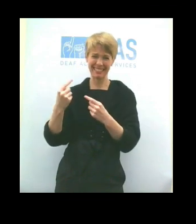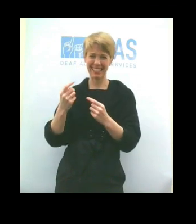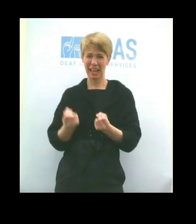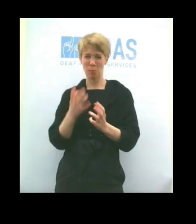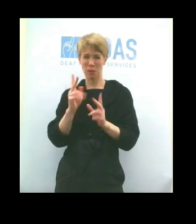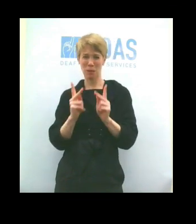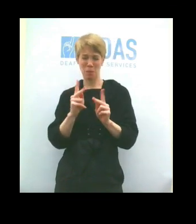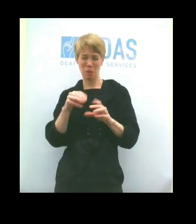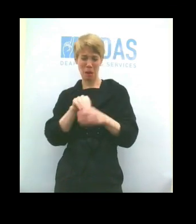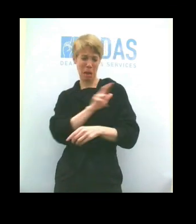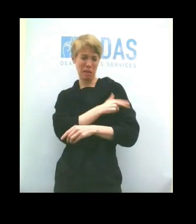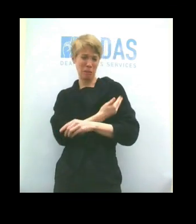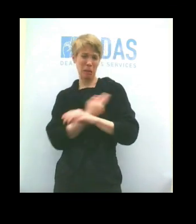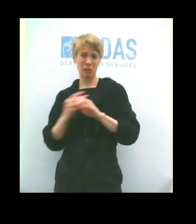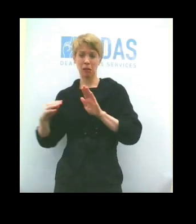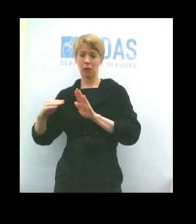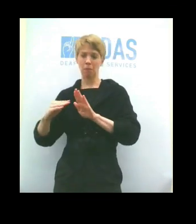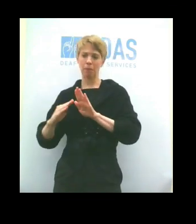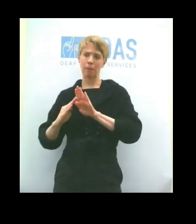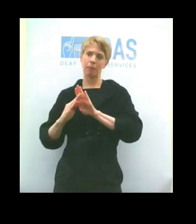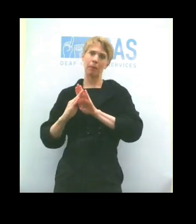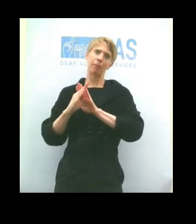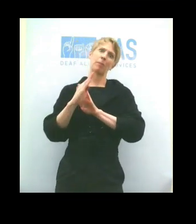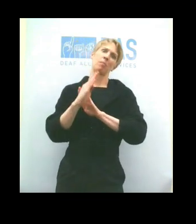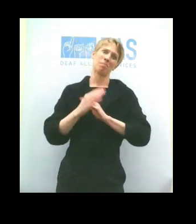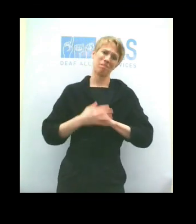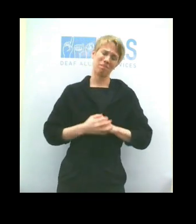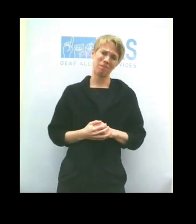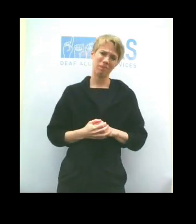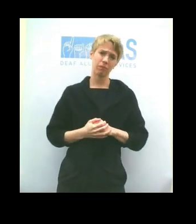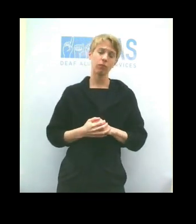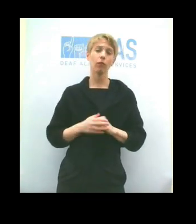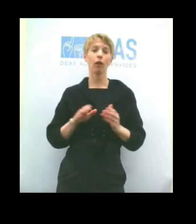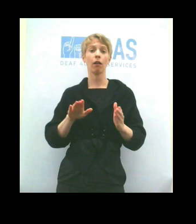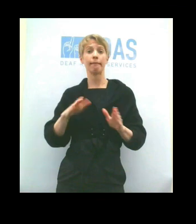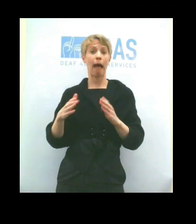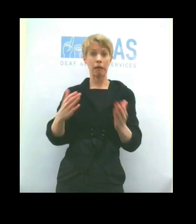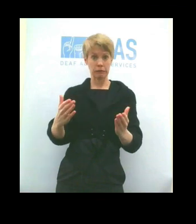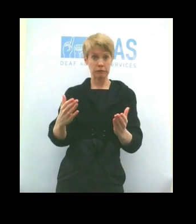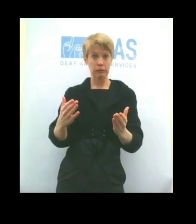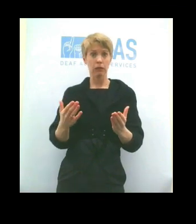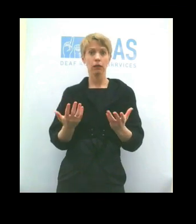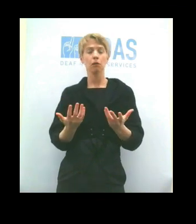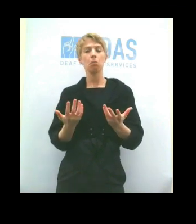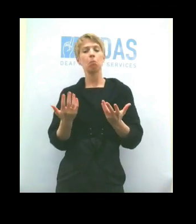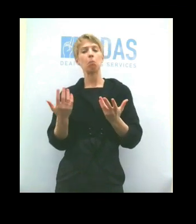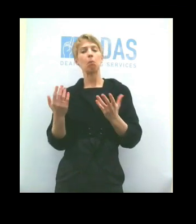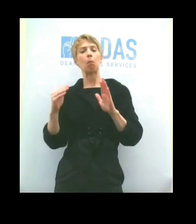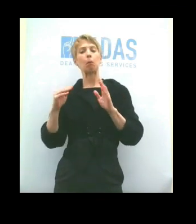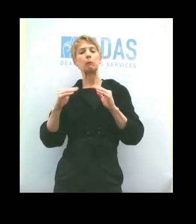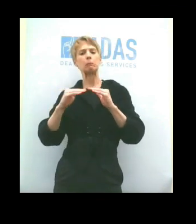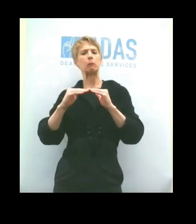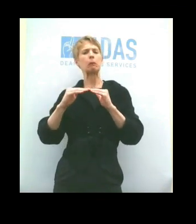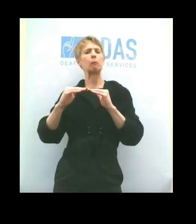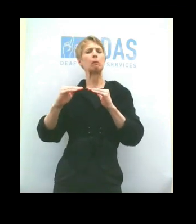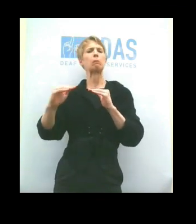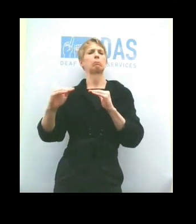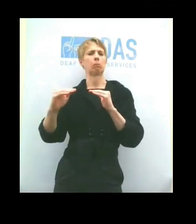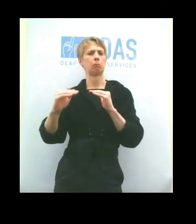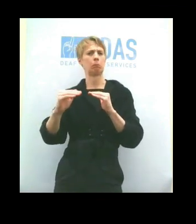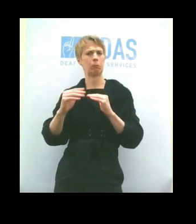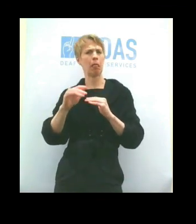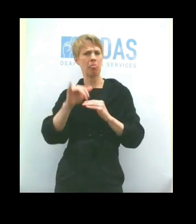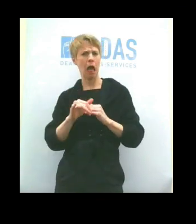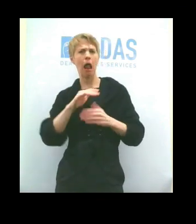hospitalizations at area hospitals. Deaths have sort of moderated at hospitals. That is the small bar on the bottom, the purple